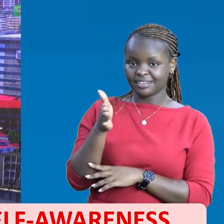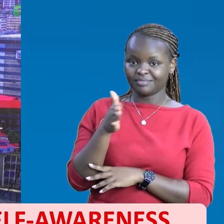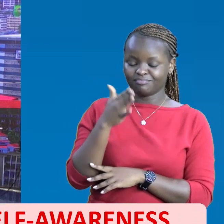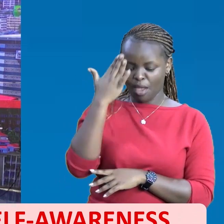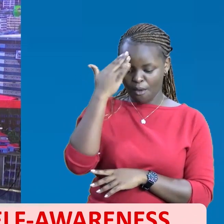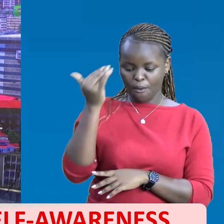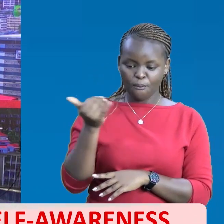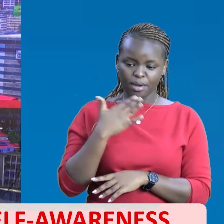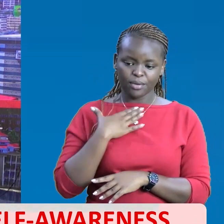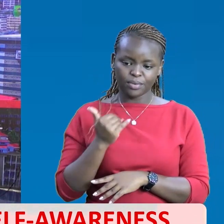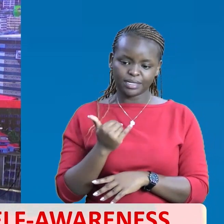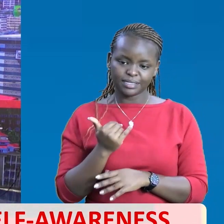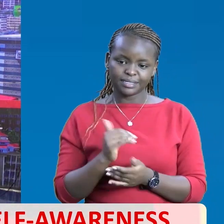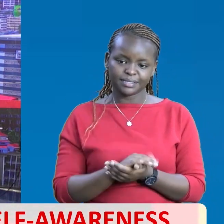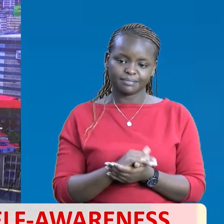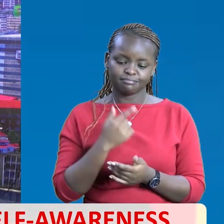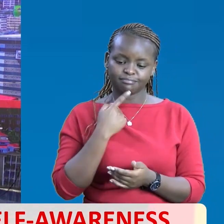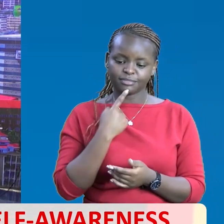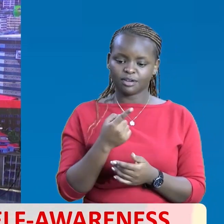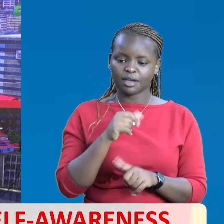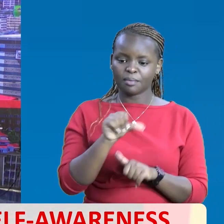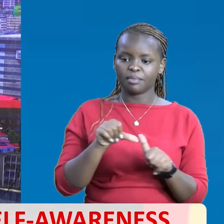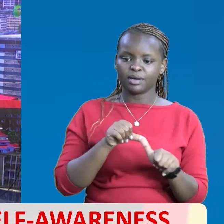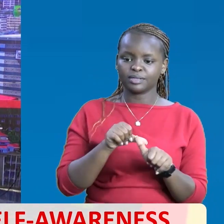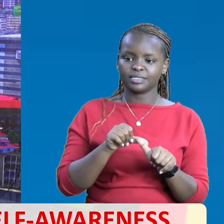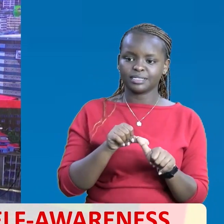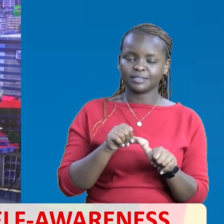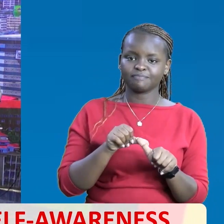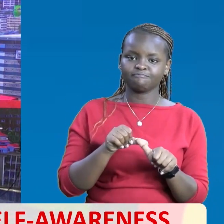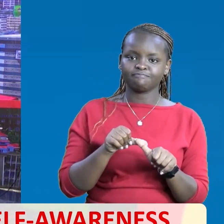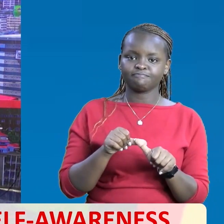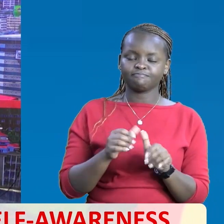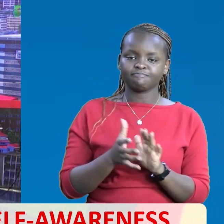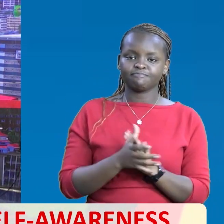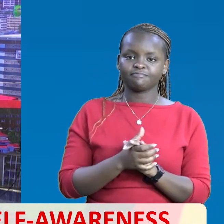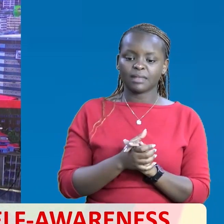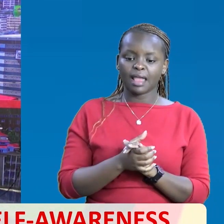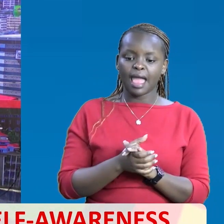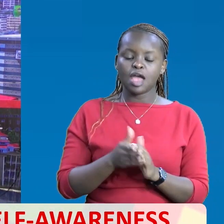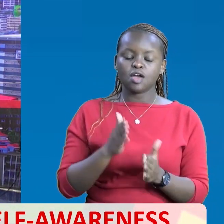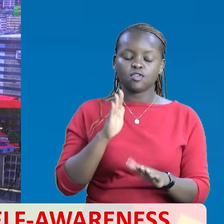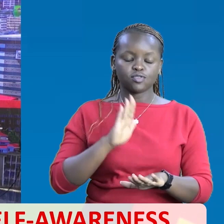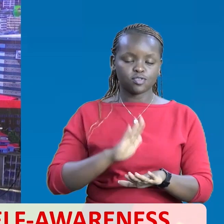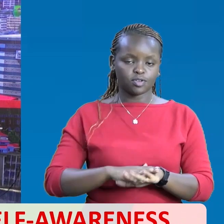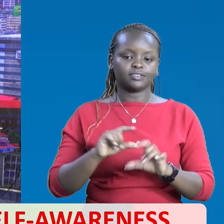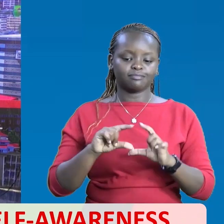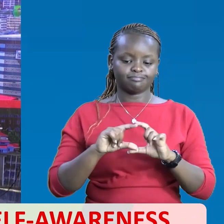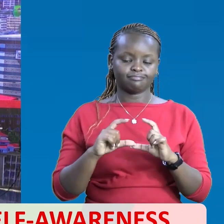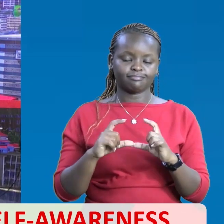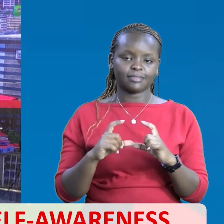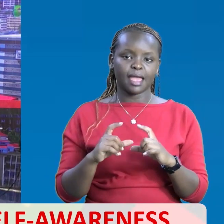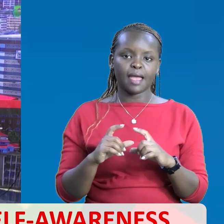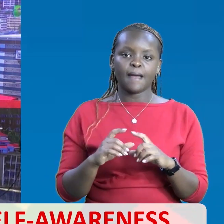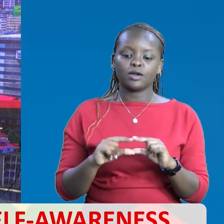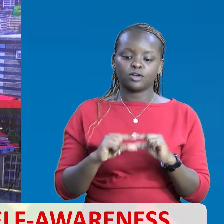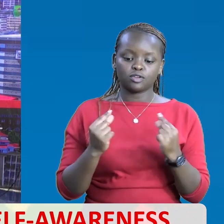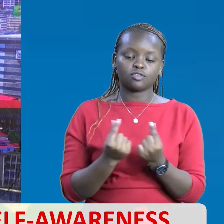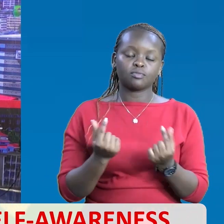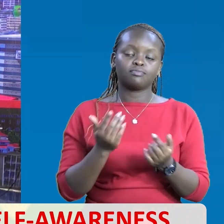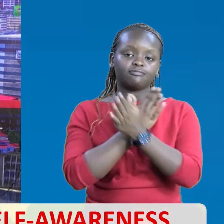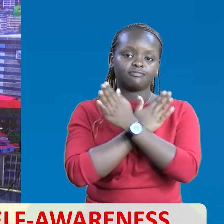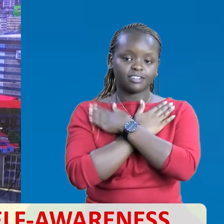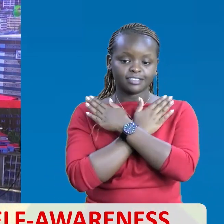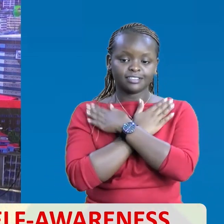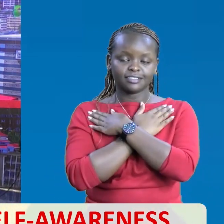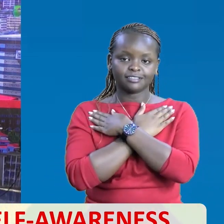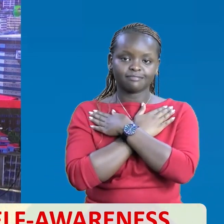Why would you want we're talking about last time having your proper circle of friends, why would you want to hang around people who constantly